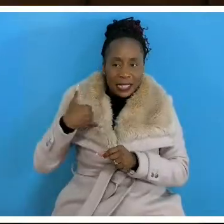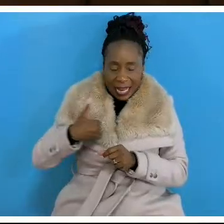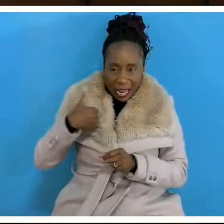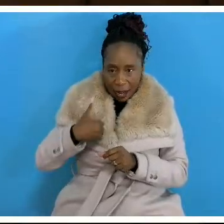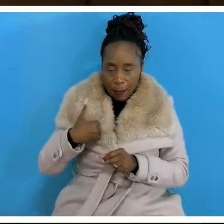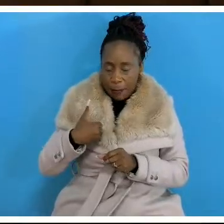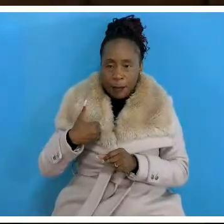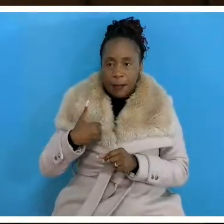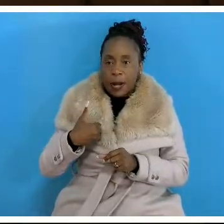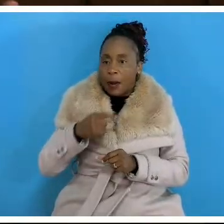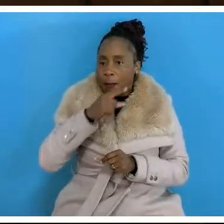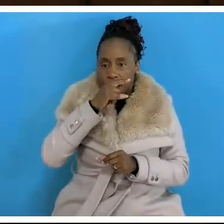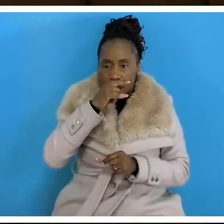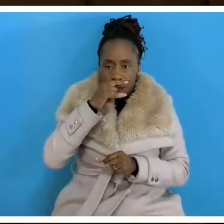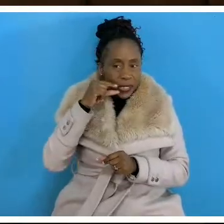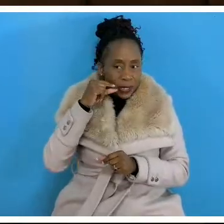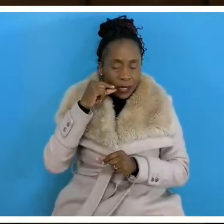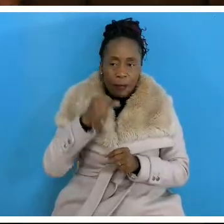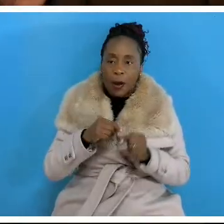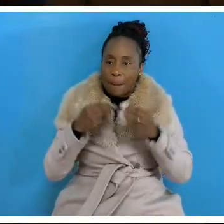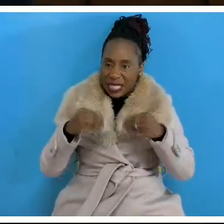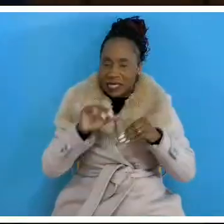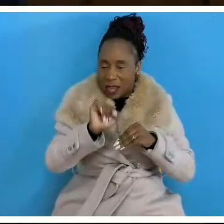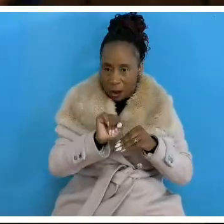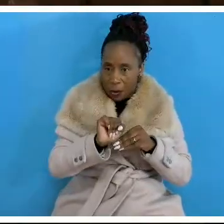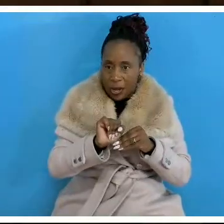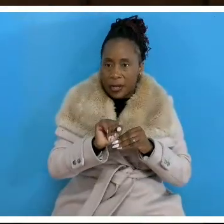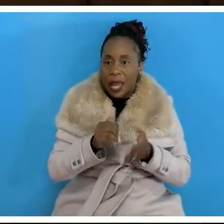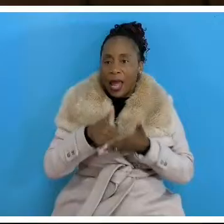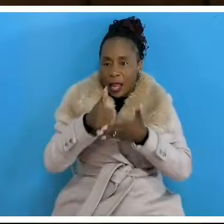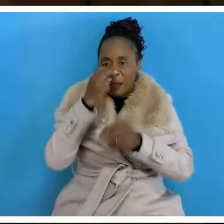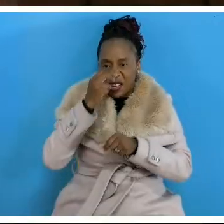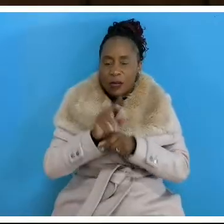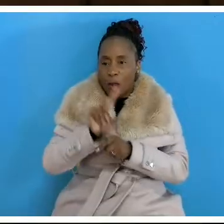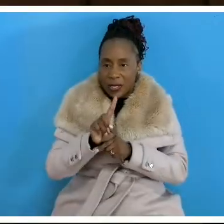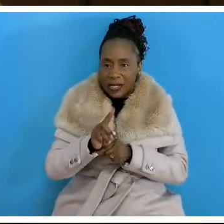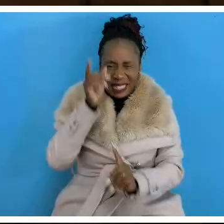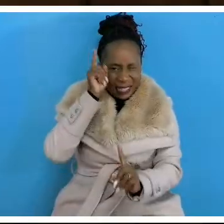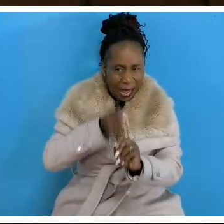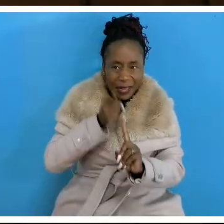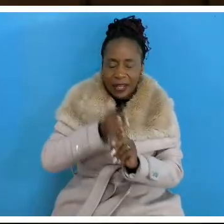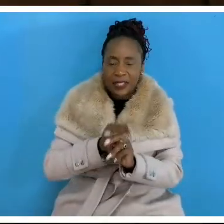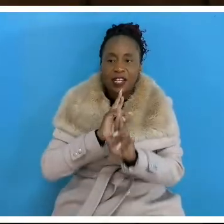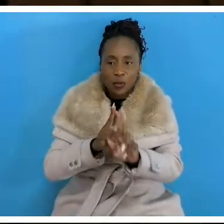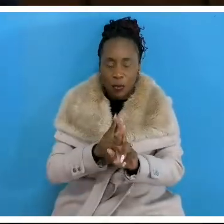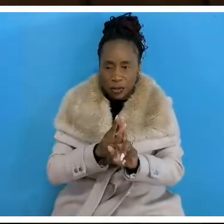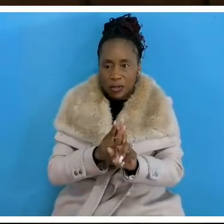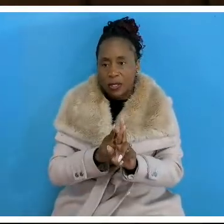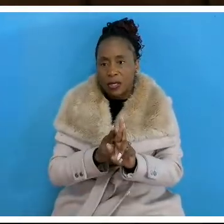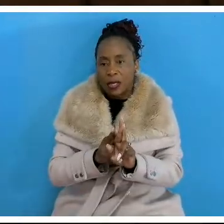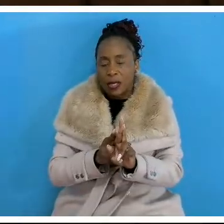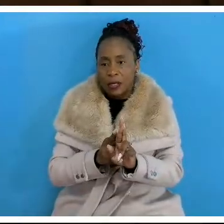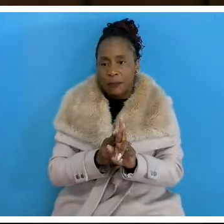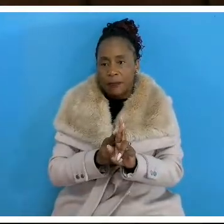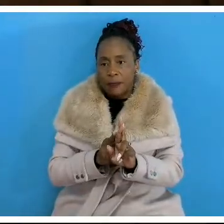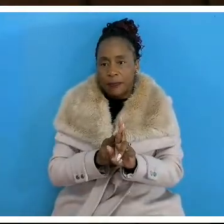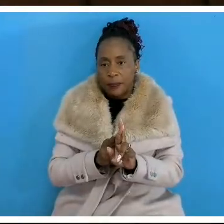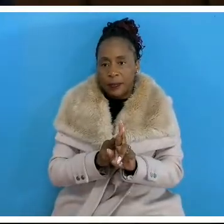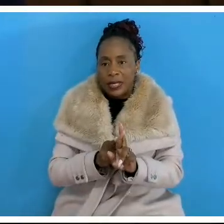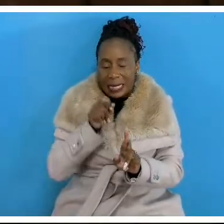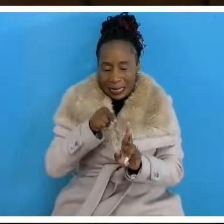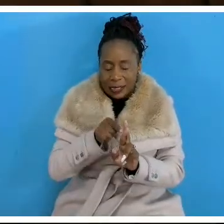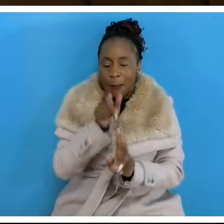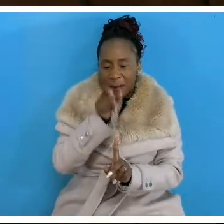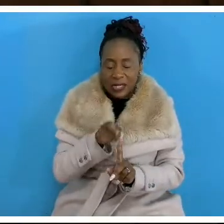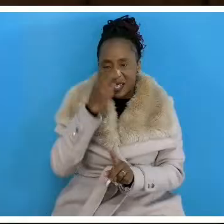that you need. And then it becomes easy for me to say the direct response when I get a chance to go through my text. This is the person that